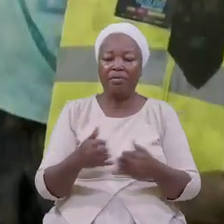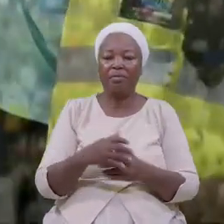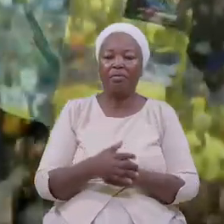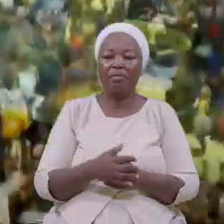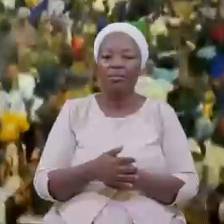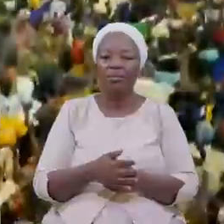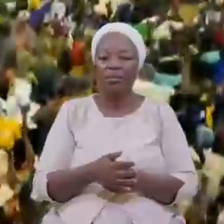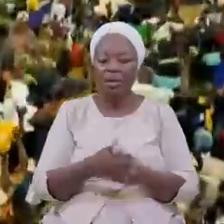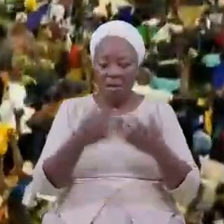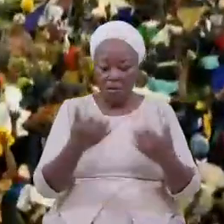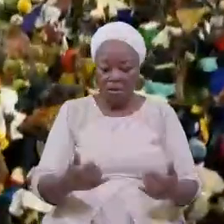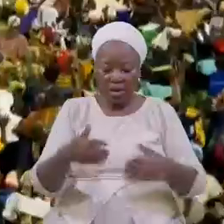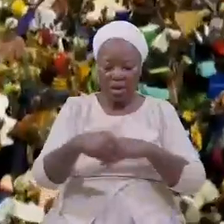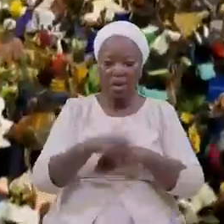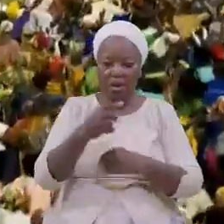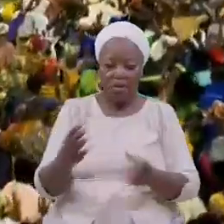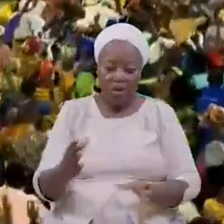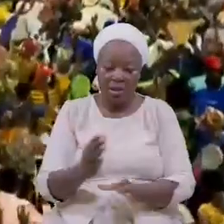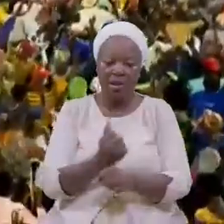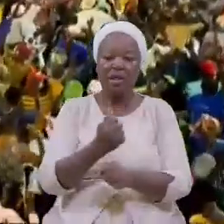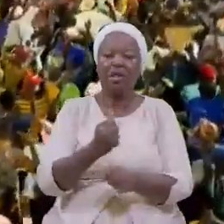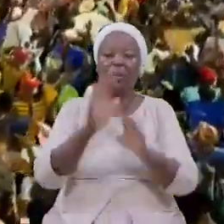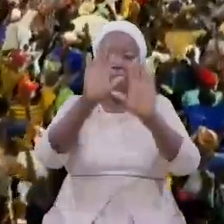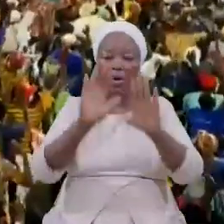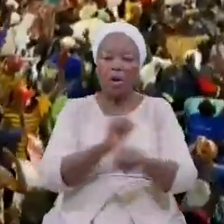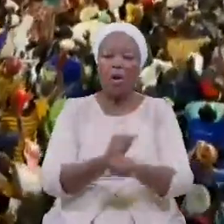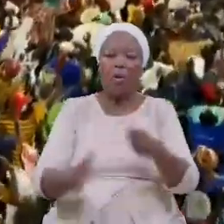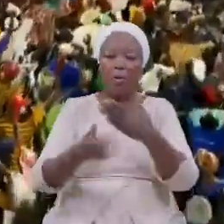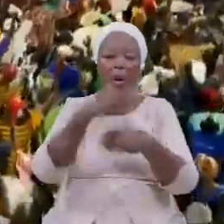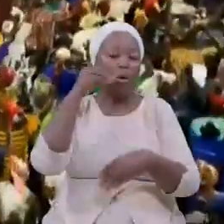Tonight you'll carry miracle back home.